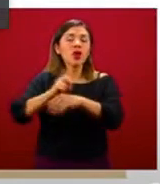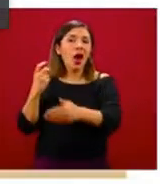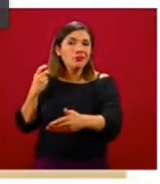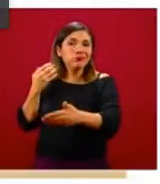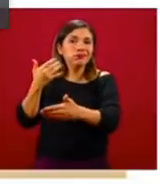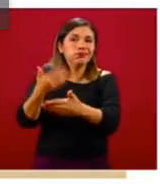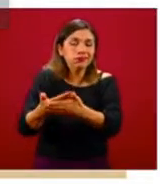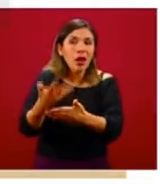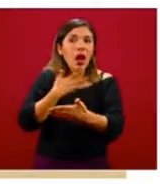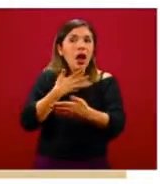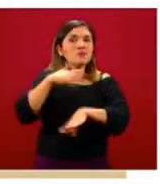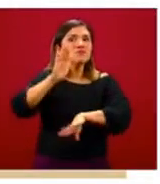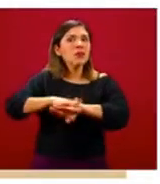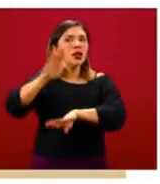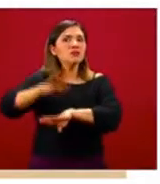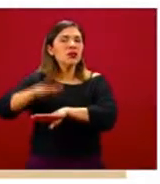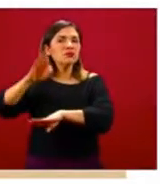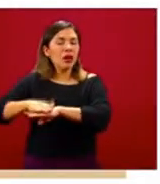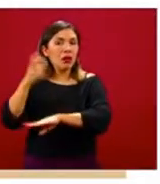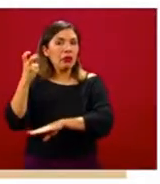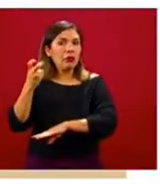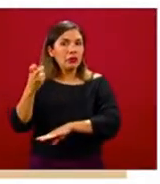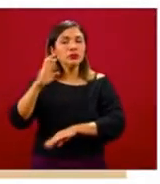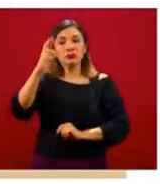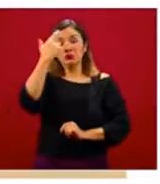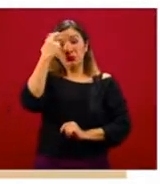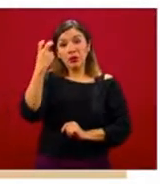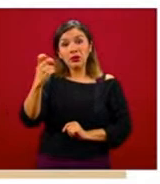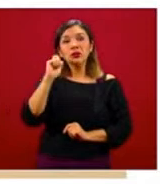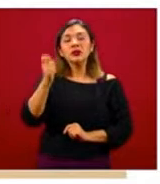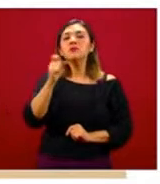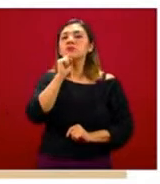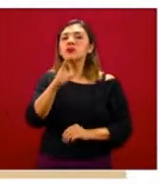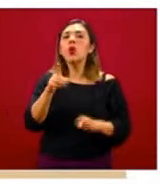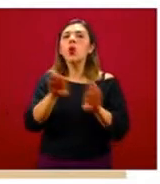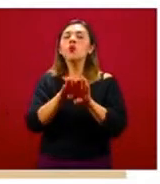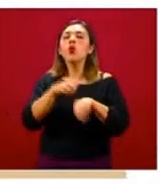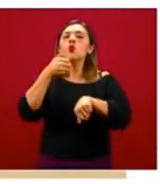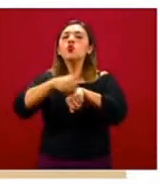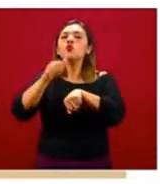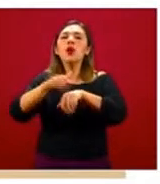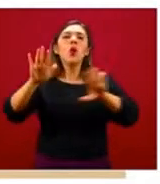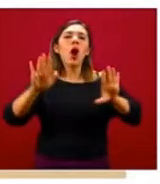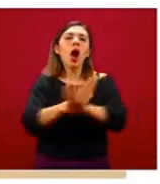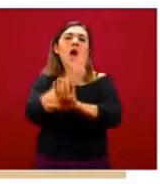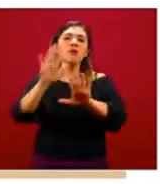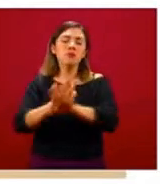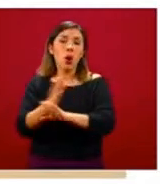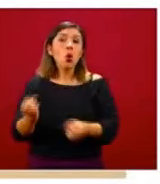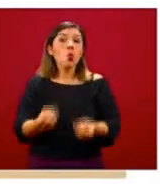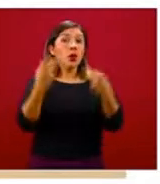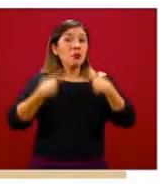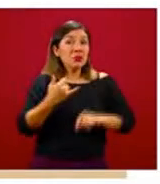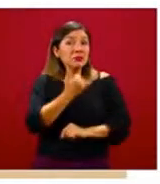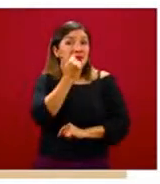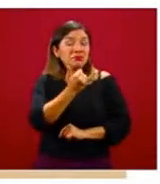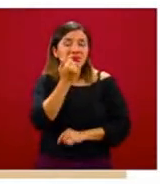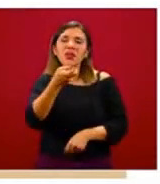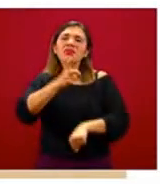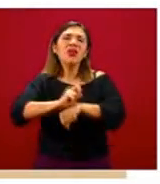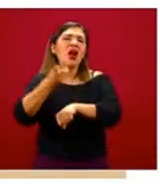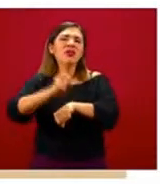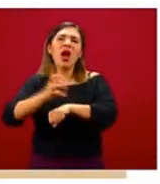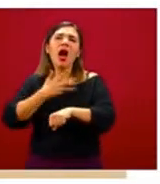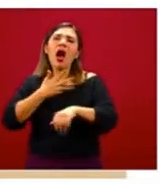días. Ha habido un results, and they incremento have been de concentrated estos, in the last recordando que few este también days, es and un there has número also been móvil, an porque increase el número in de those casos numbers. sospechosos todos los días This